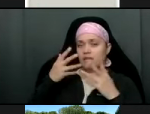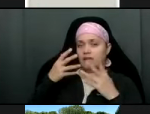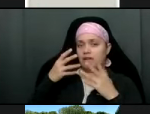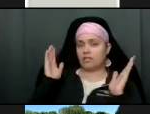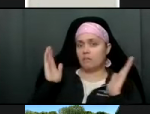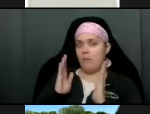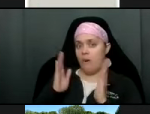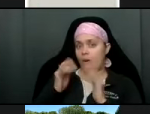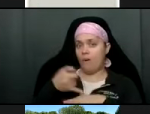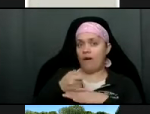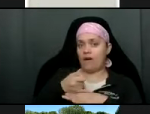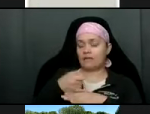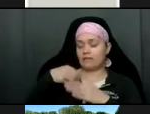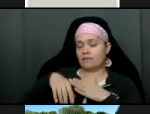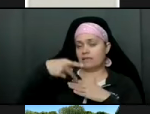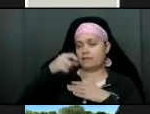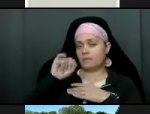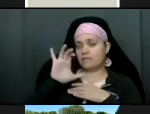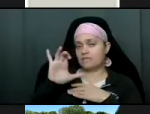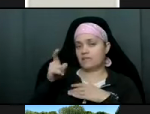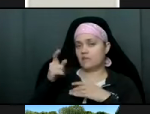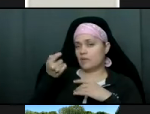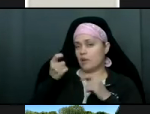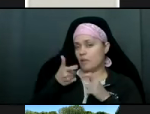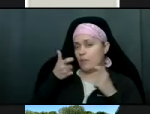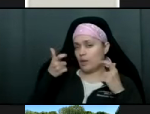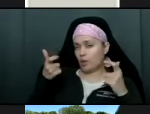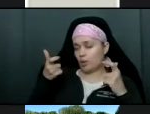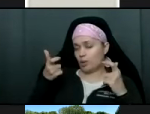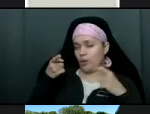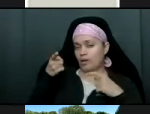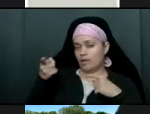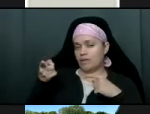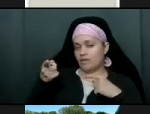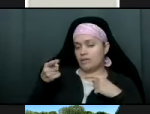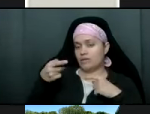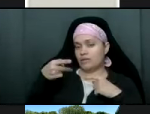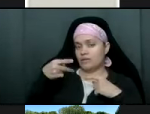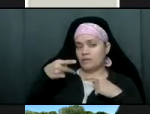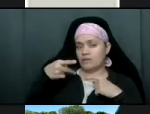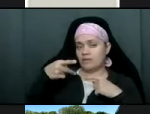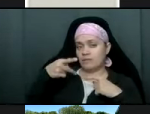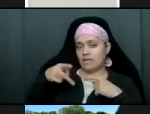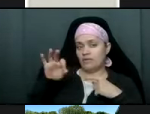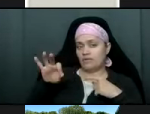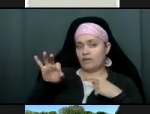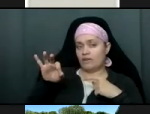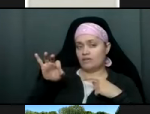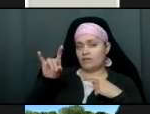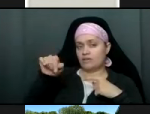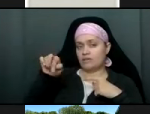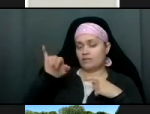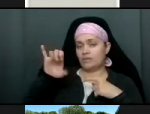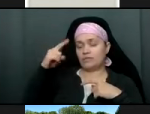small islands in the Pacific world, and this was a bit bigger. And so Pedro Fernando de Queiroz thought, oh, this must